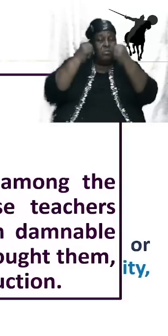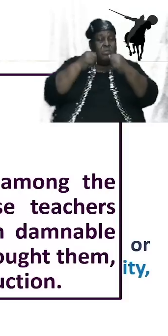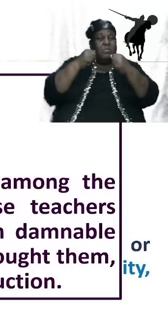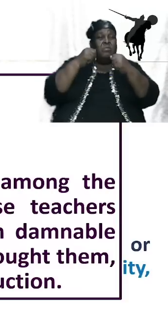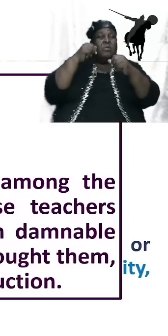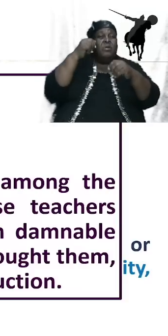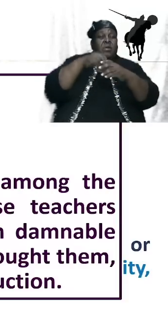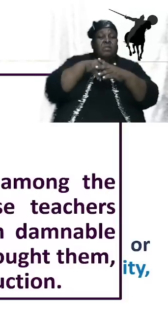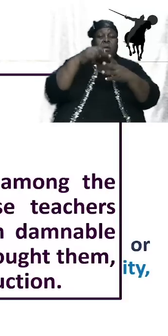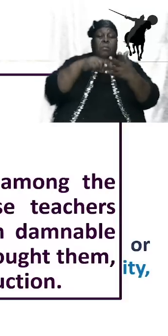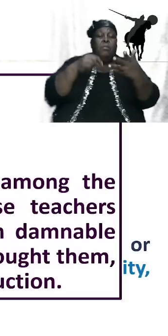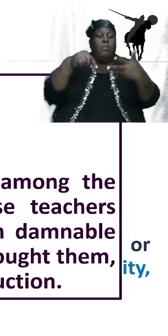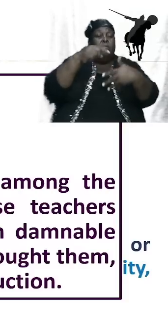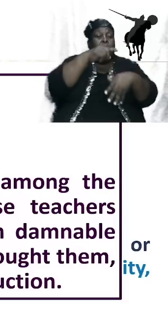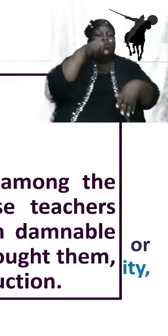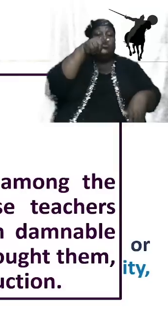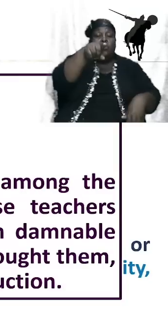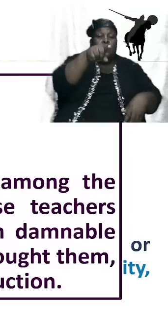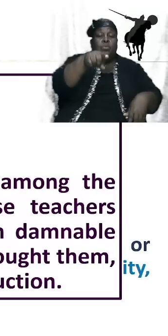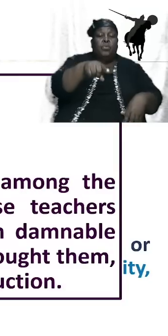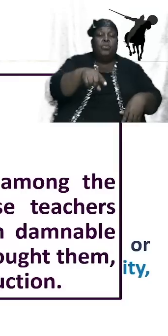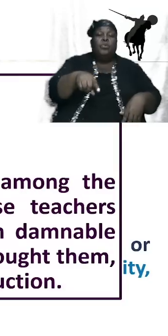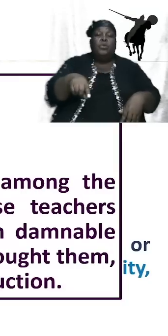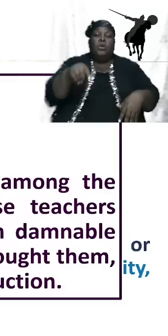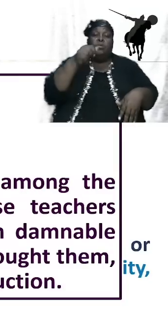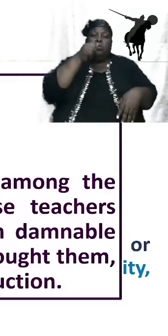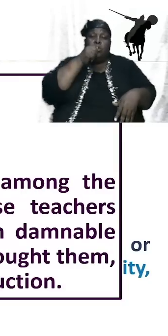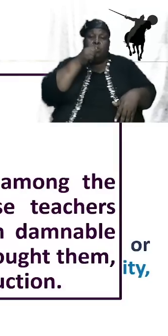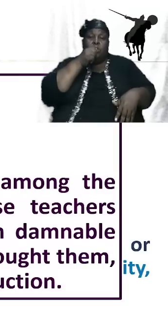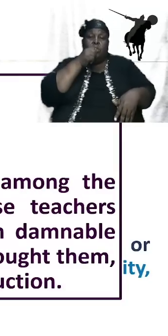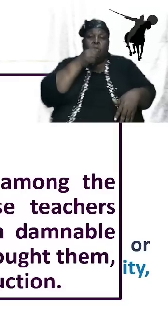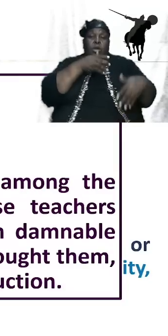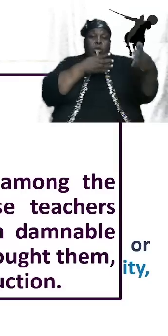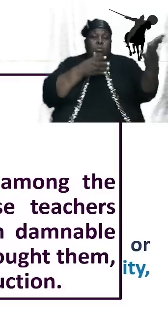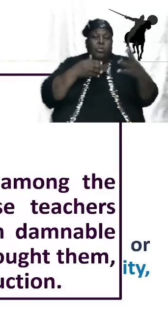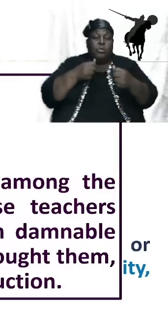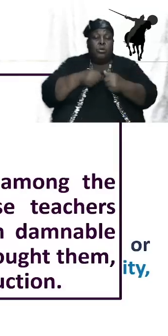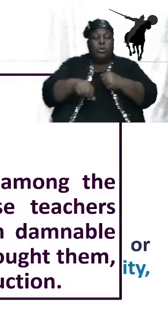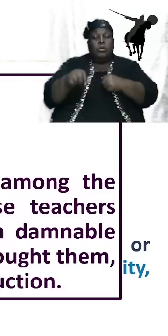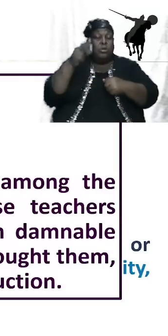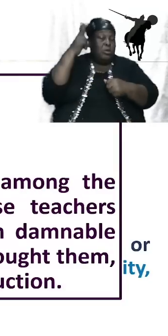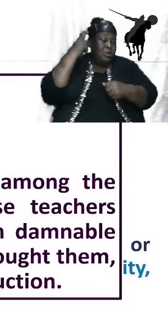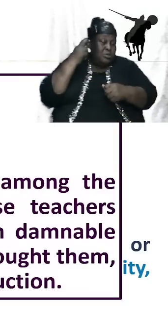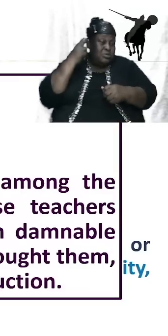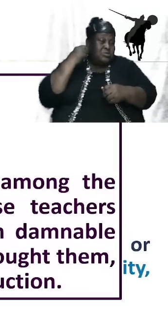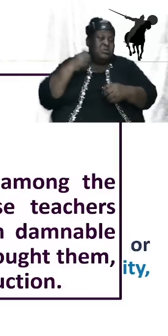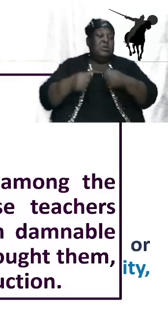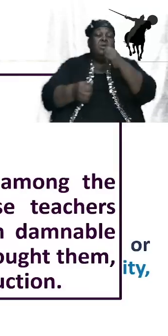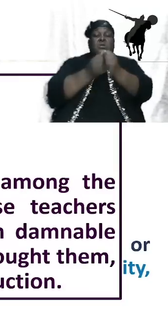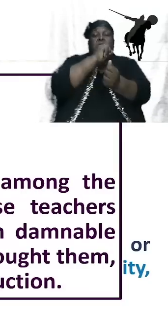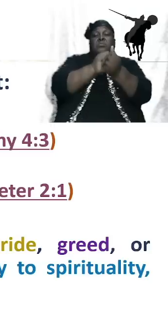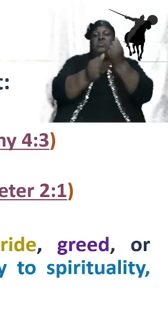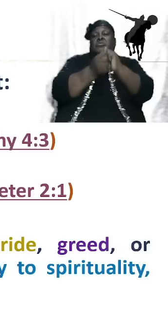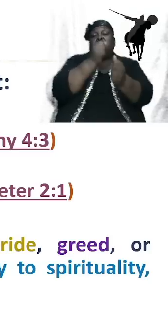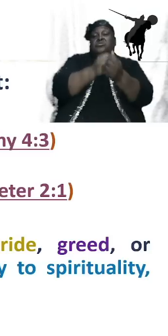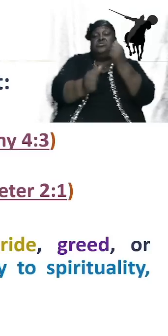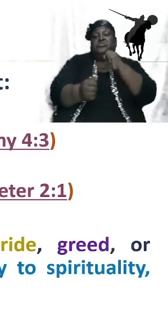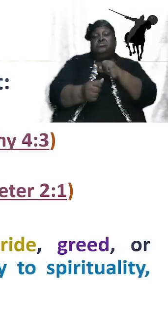you. And they shall privately bring in damnation and hearsays into the house of God. My